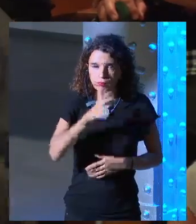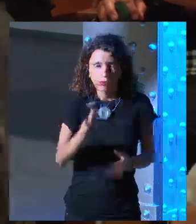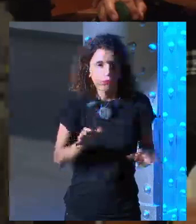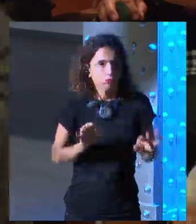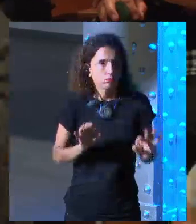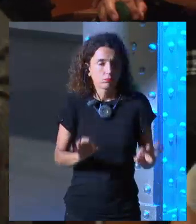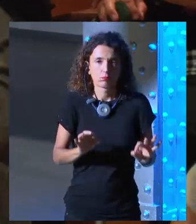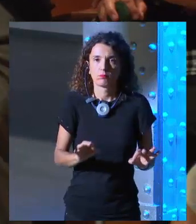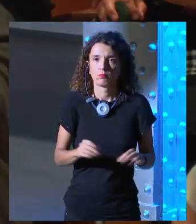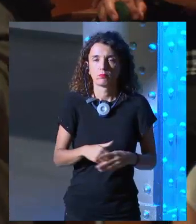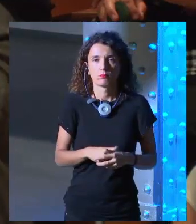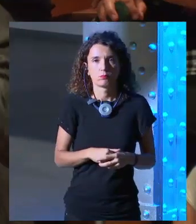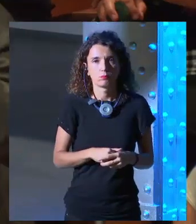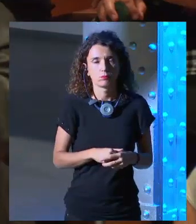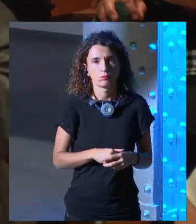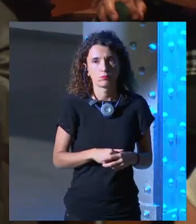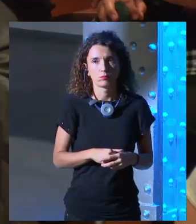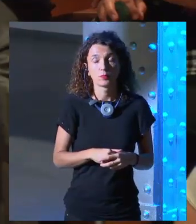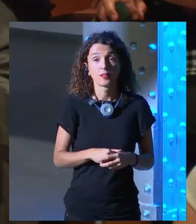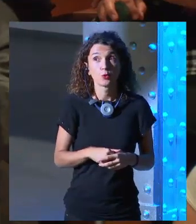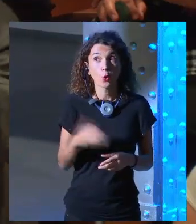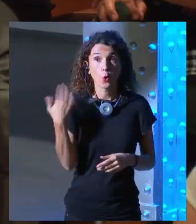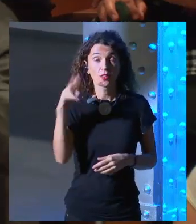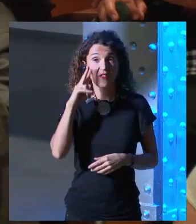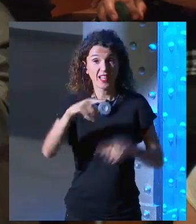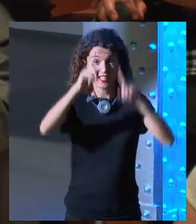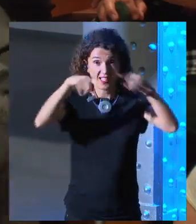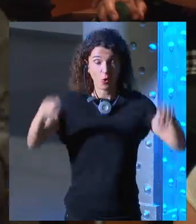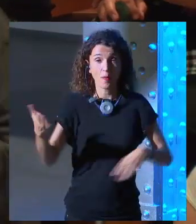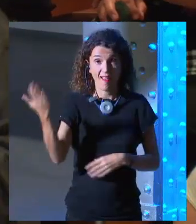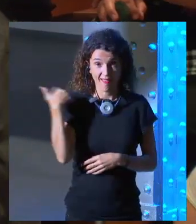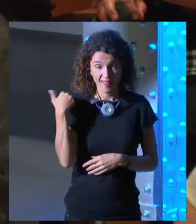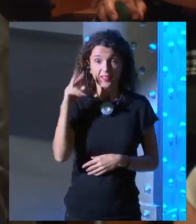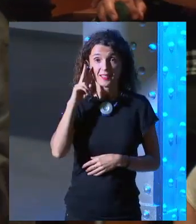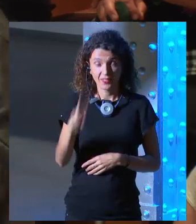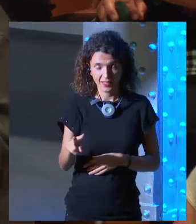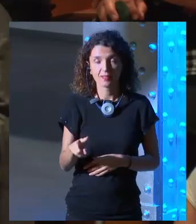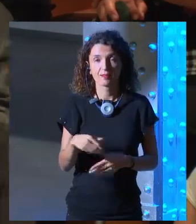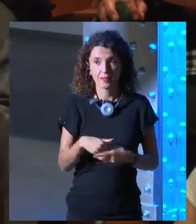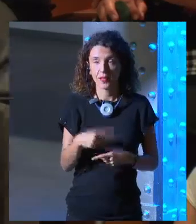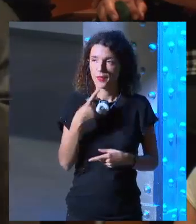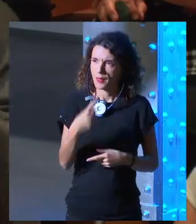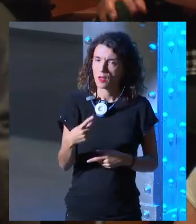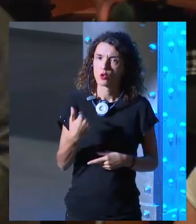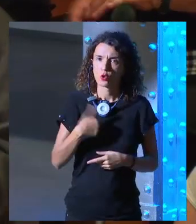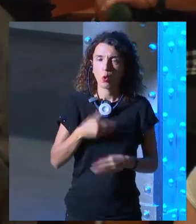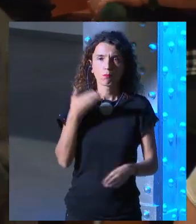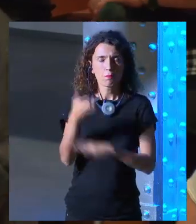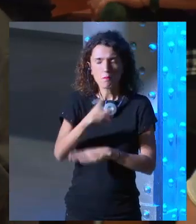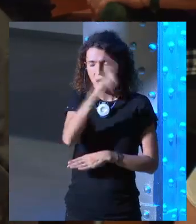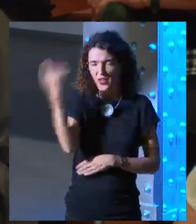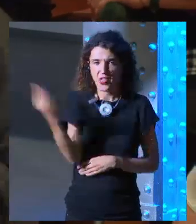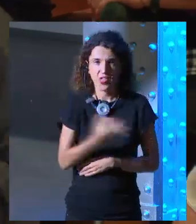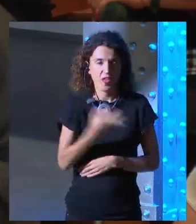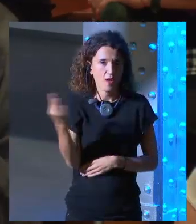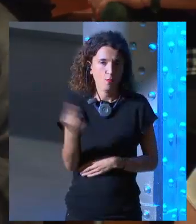had to come. I saw you at Segovia yesterday, I think. And I said I must go because I didn't do it then to thank